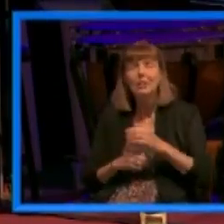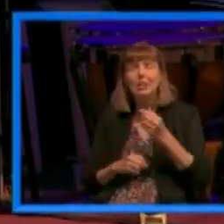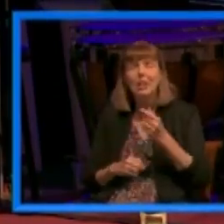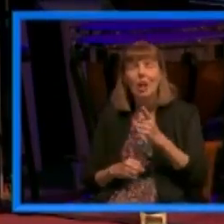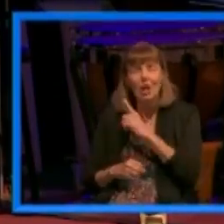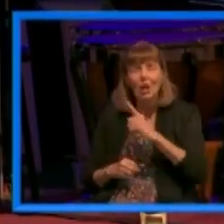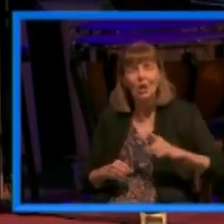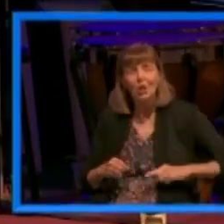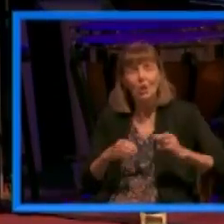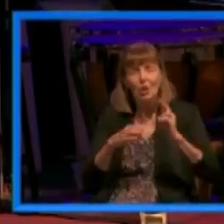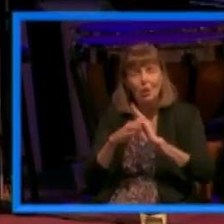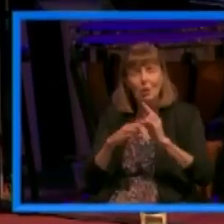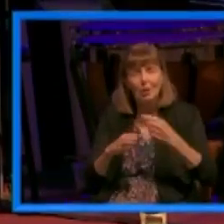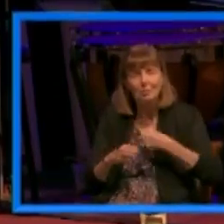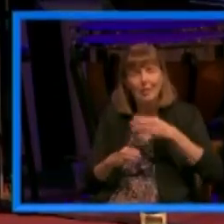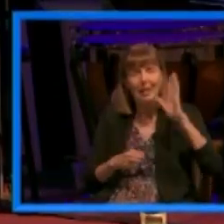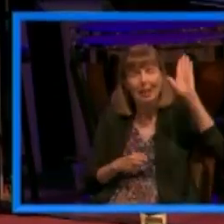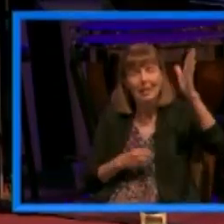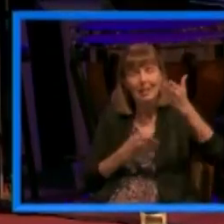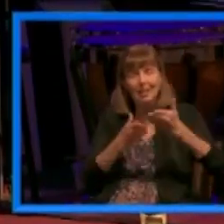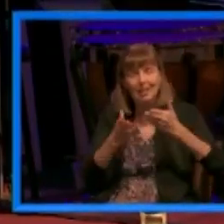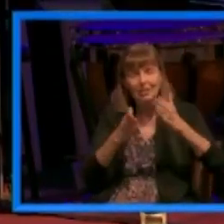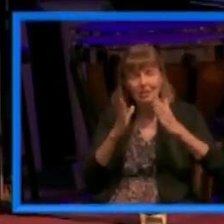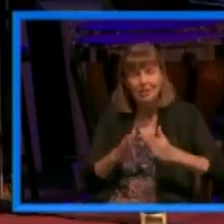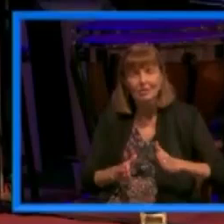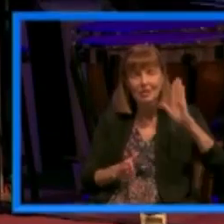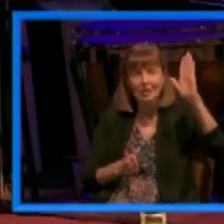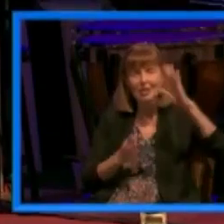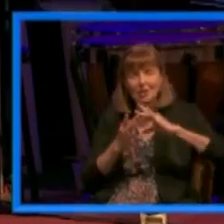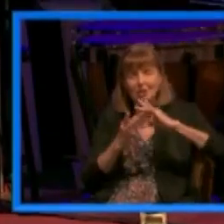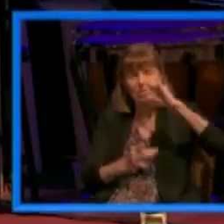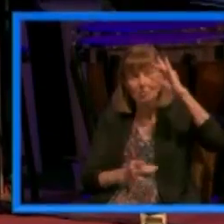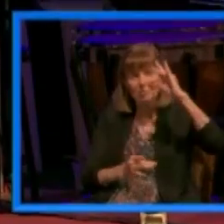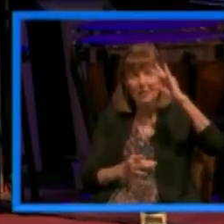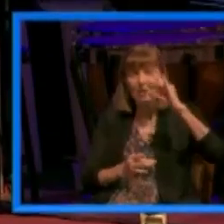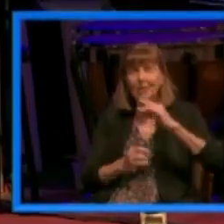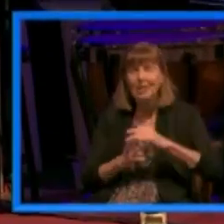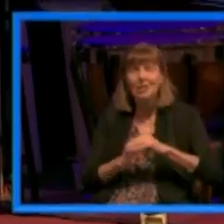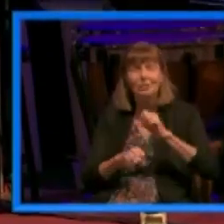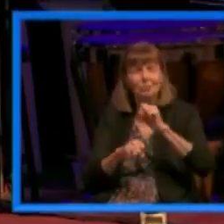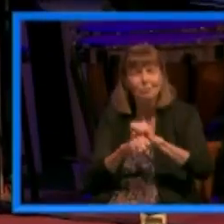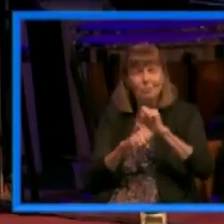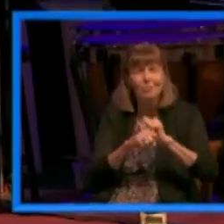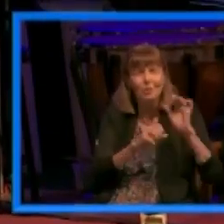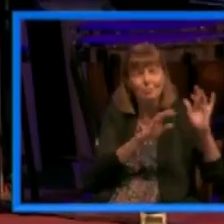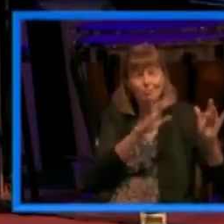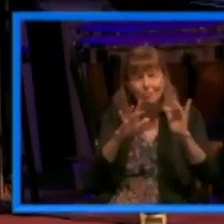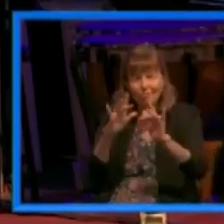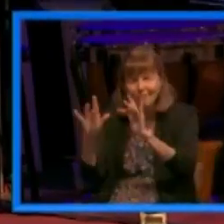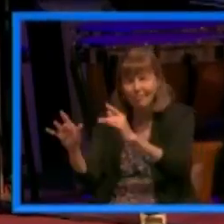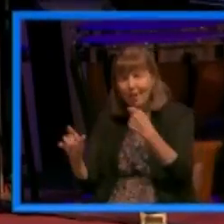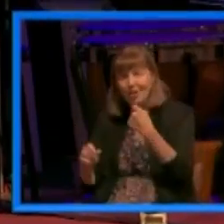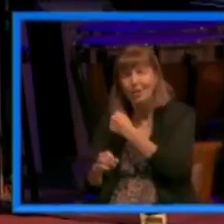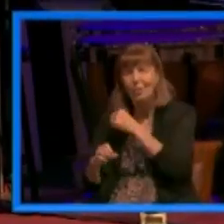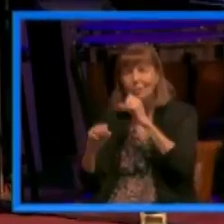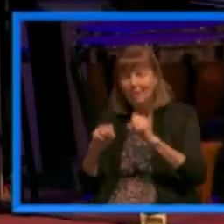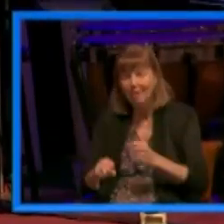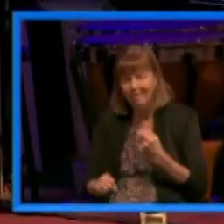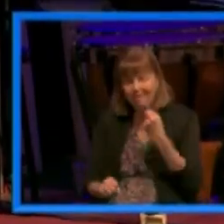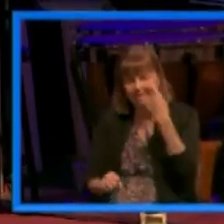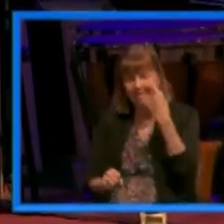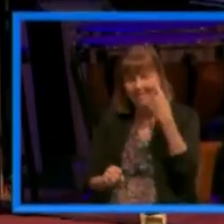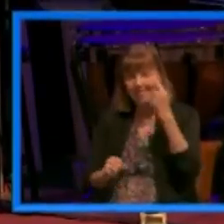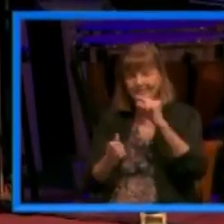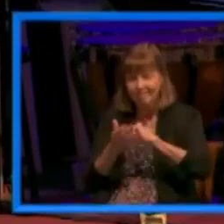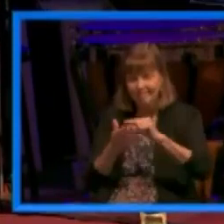servant. Use, Father, work through the power of the Spirit to apply it to our eyes and our hearts that we would see how this text of